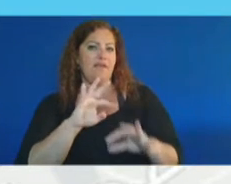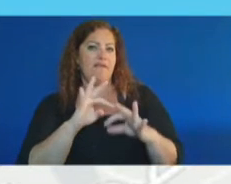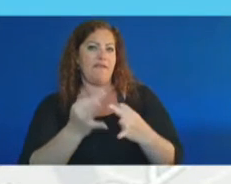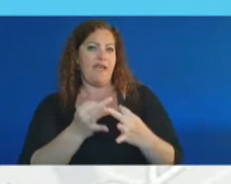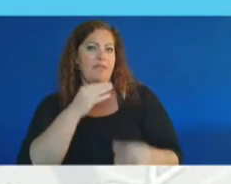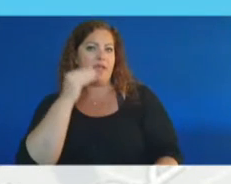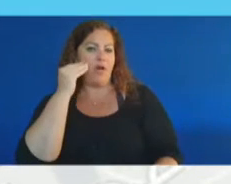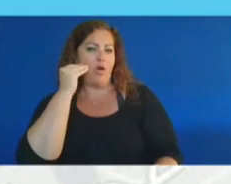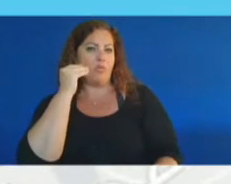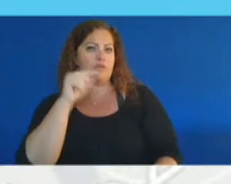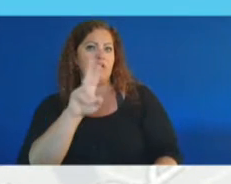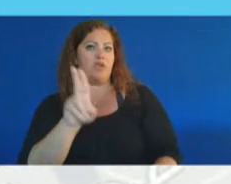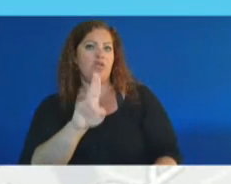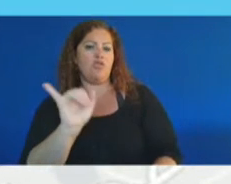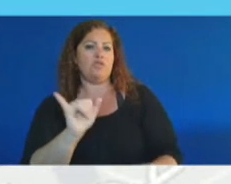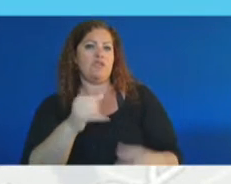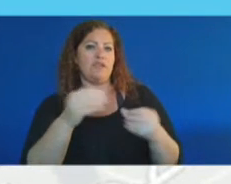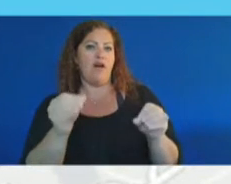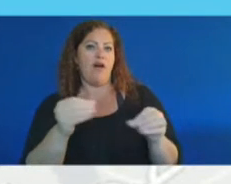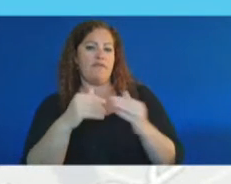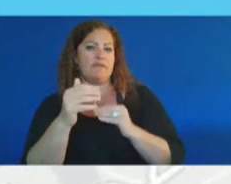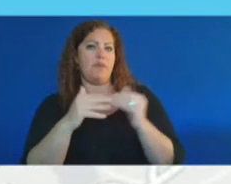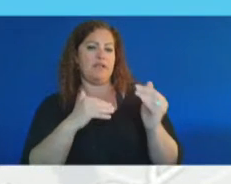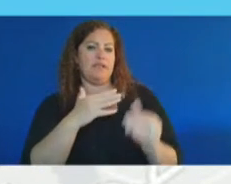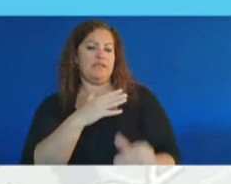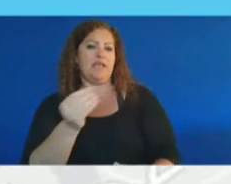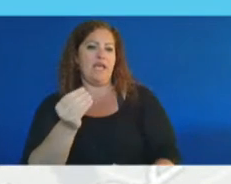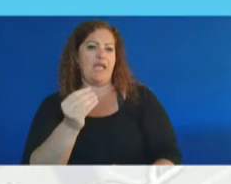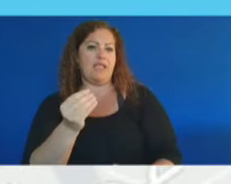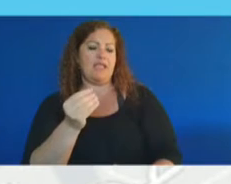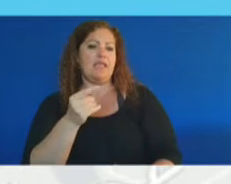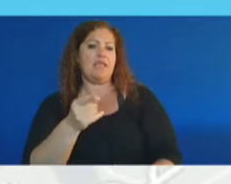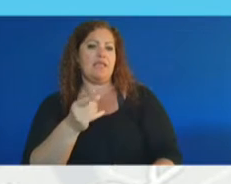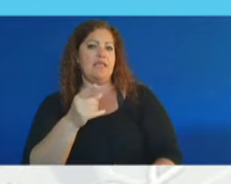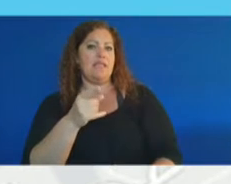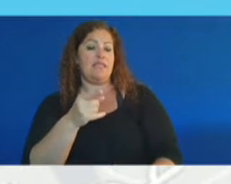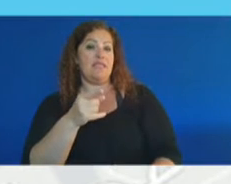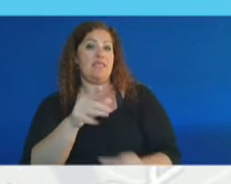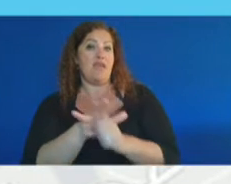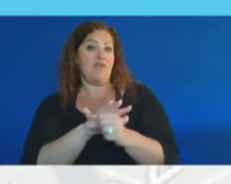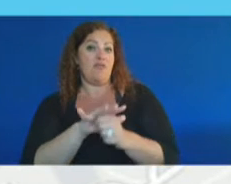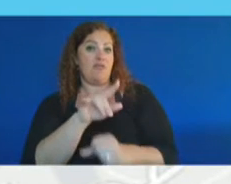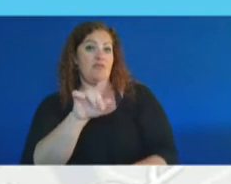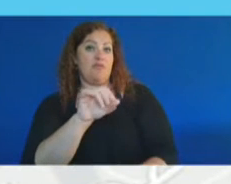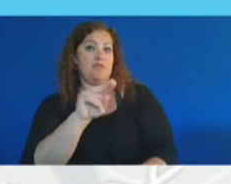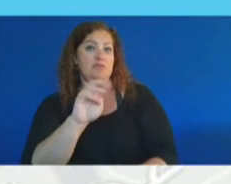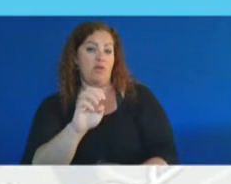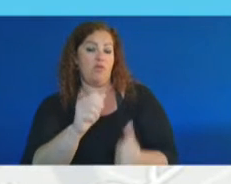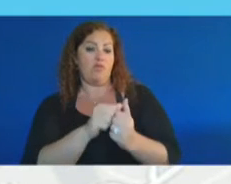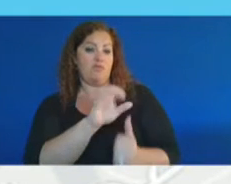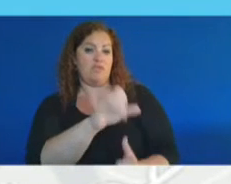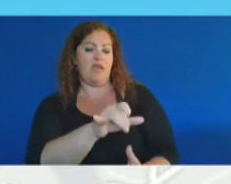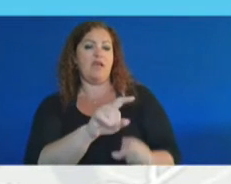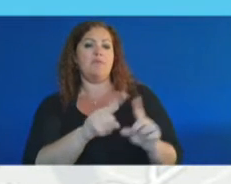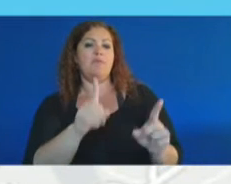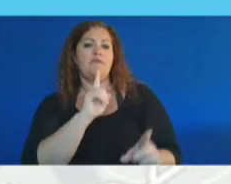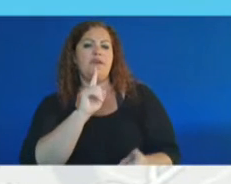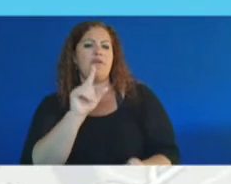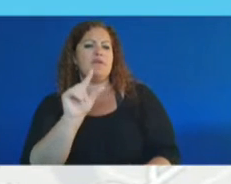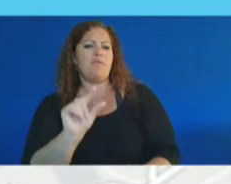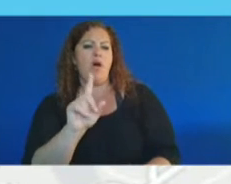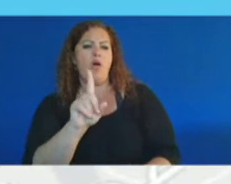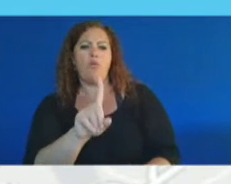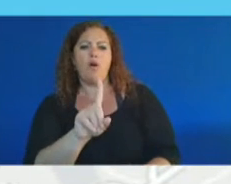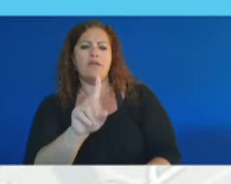as Office Buildings and they've been um they've been zoned that way but very small one two